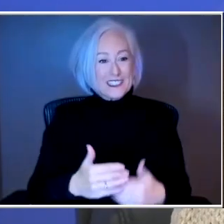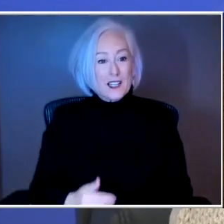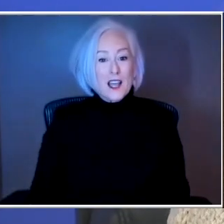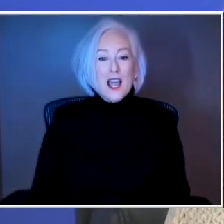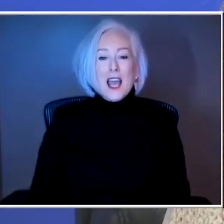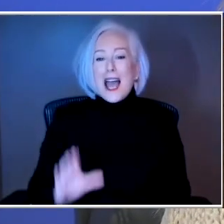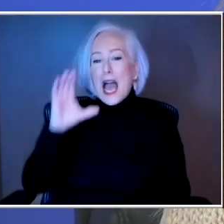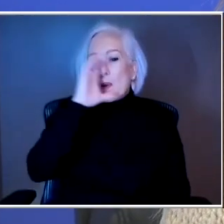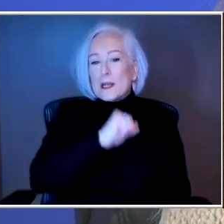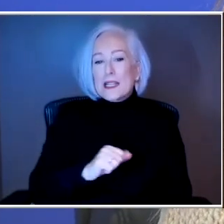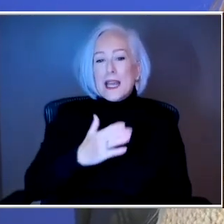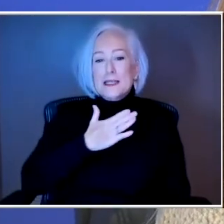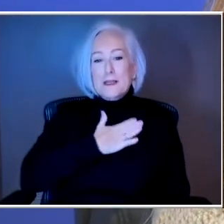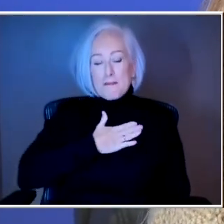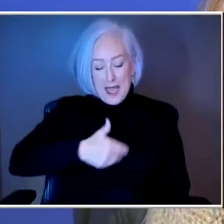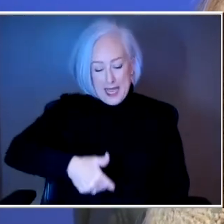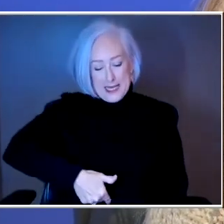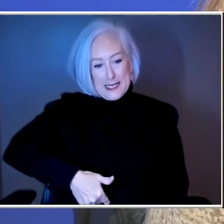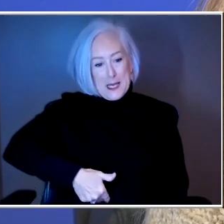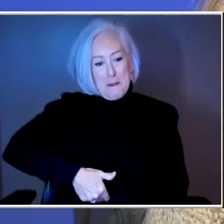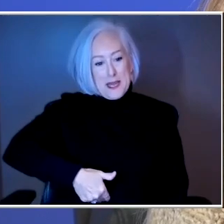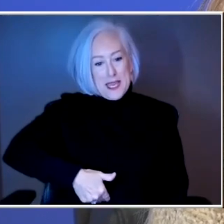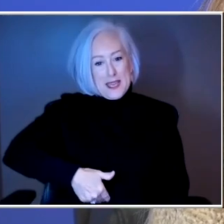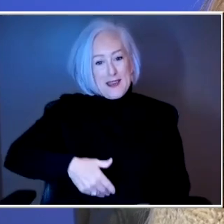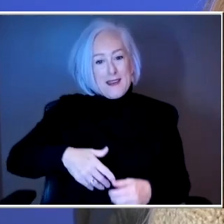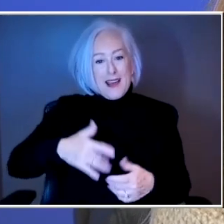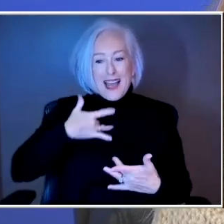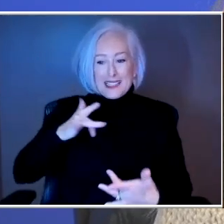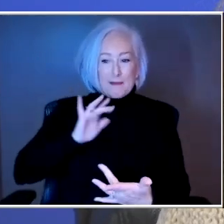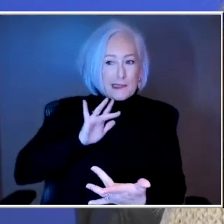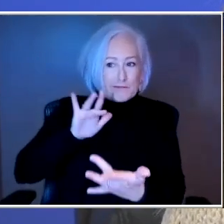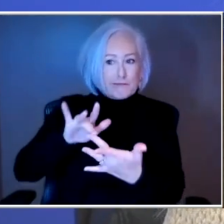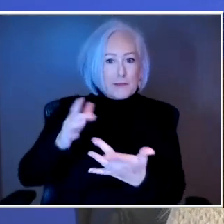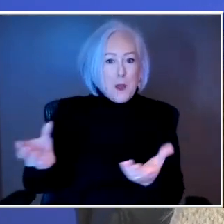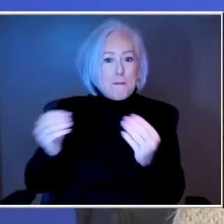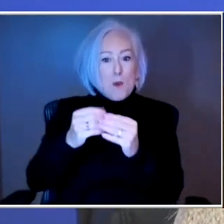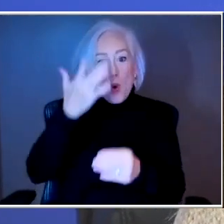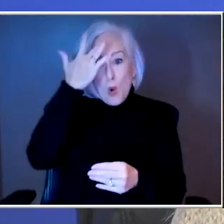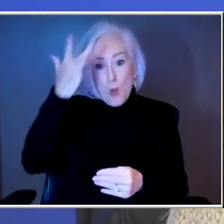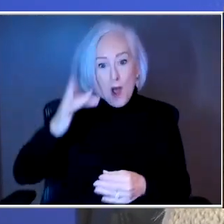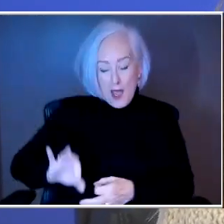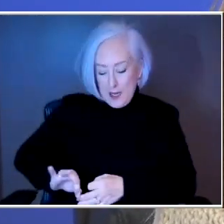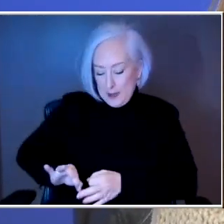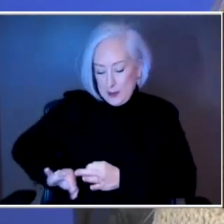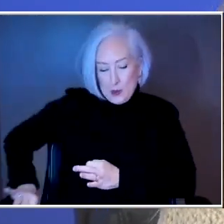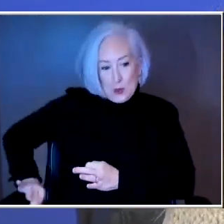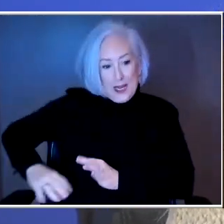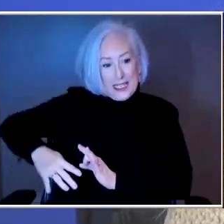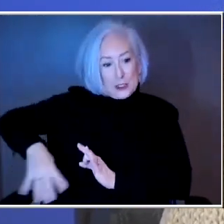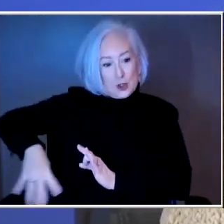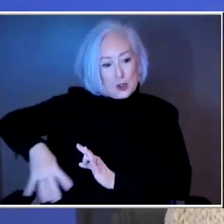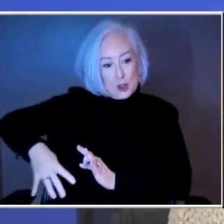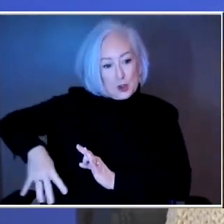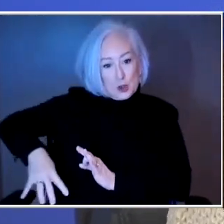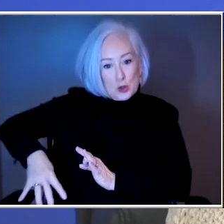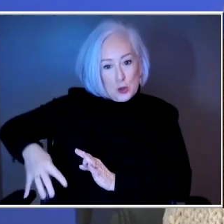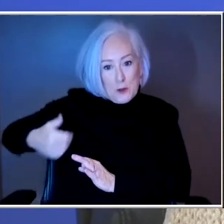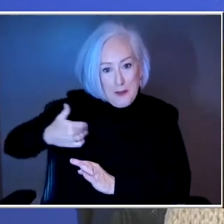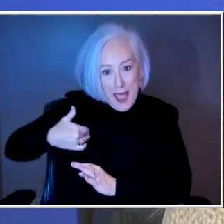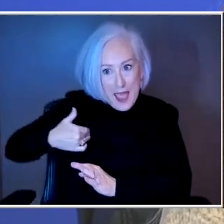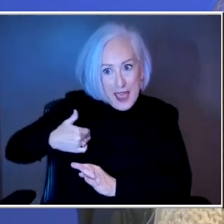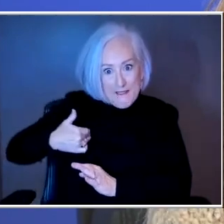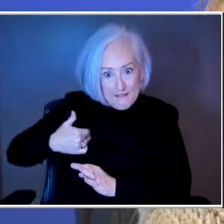more than anything just because I had the drainage tube and I was ready for it to get out. And maybe if I ask a lot of questions, they just take it